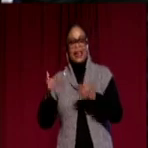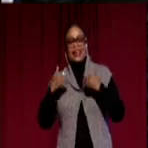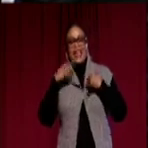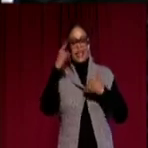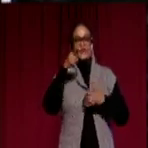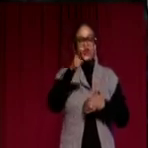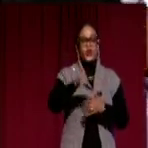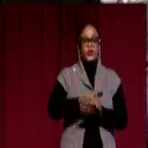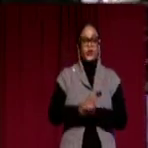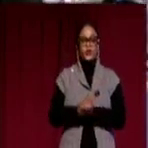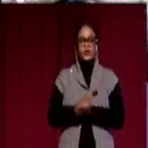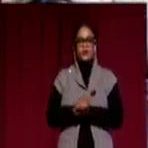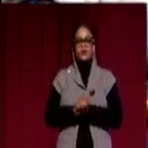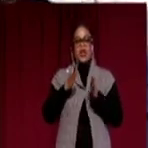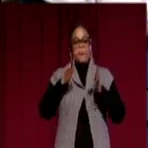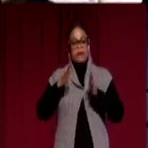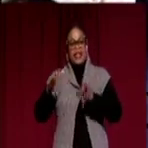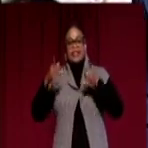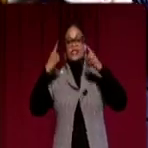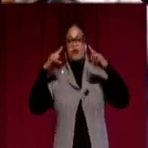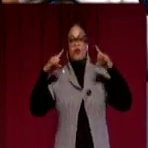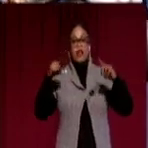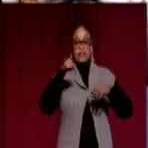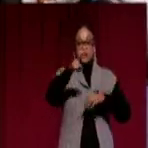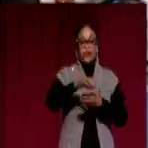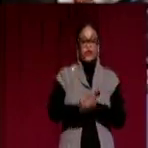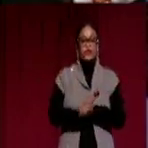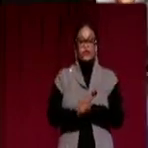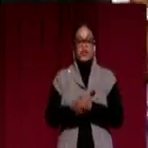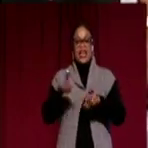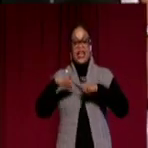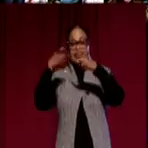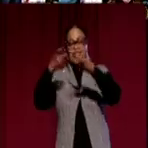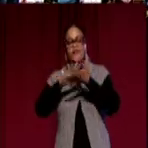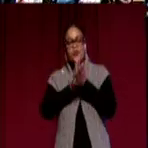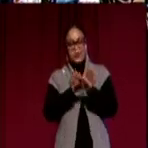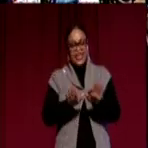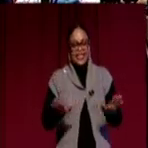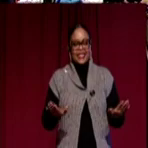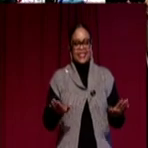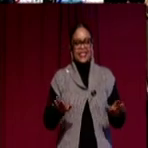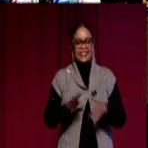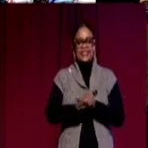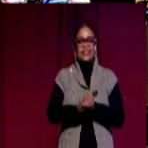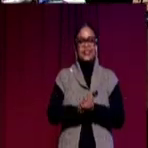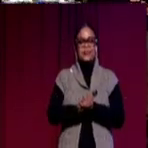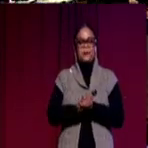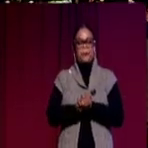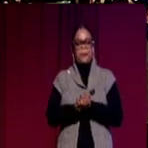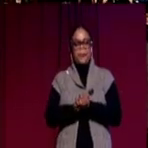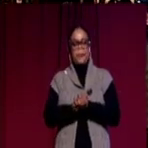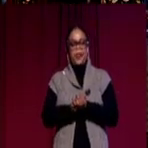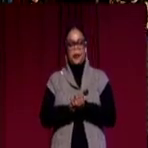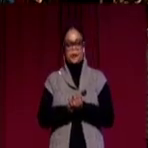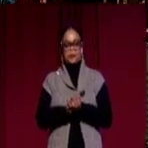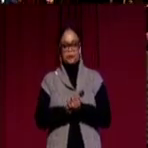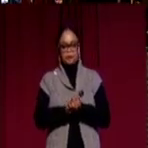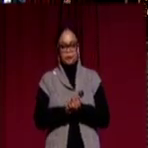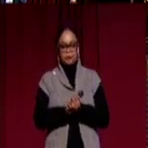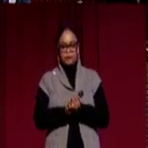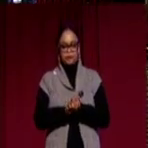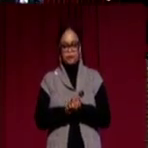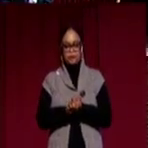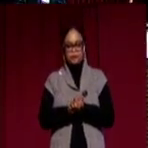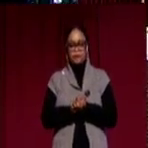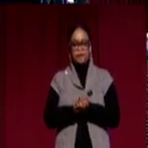has for you. Plans to prosper you and to give you peace and to bring you to